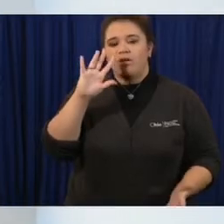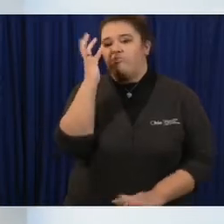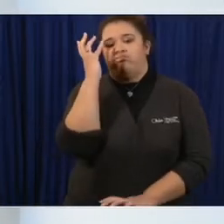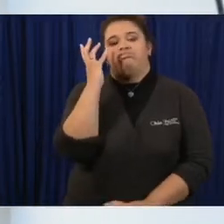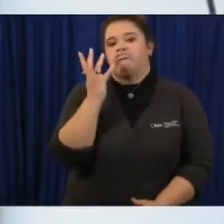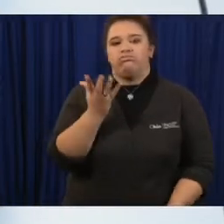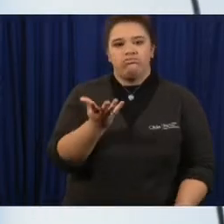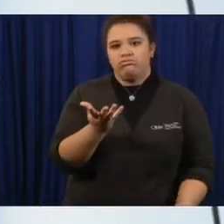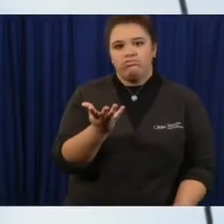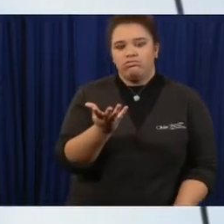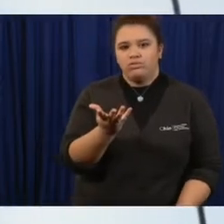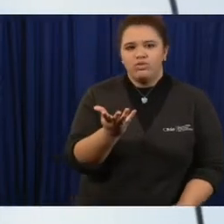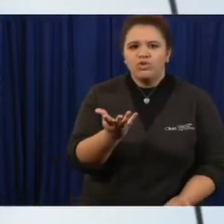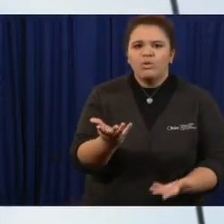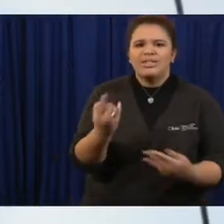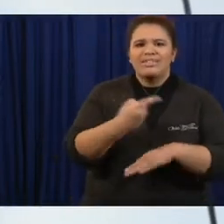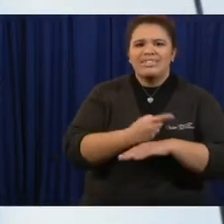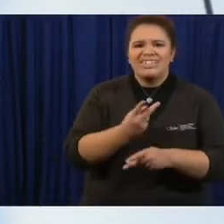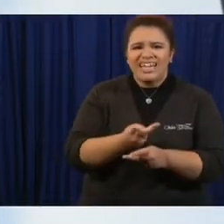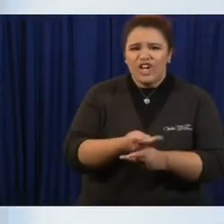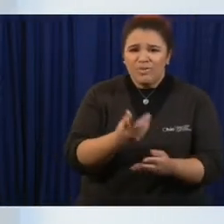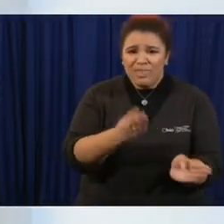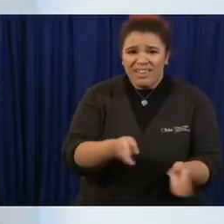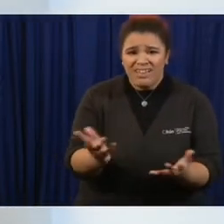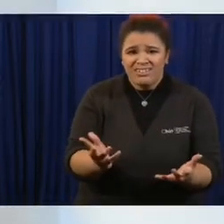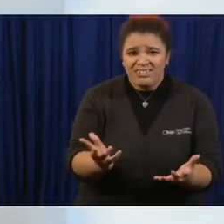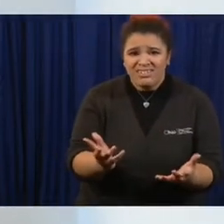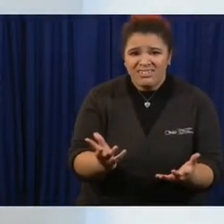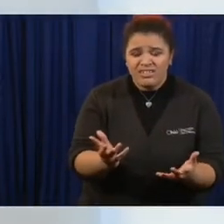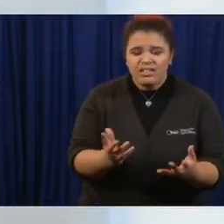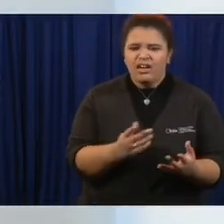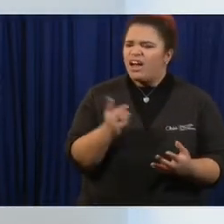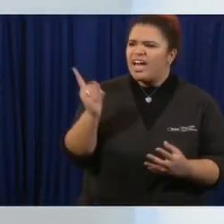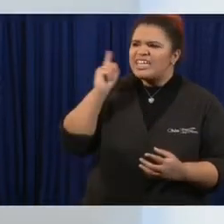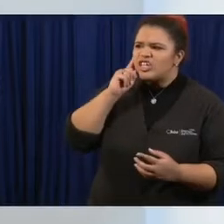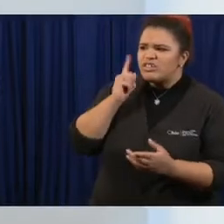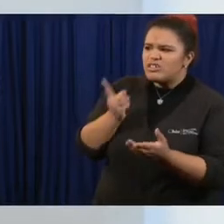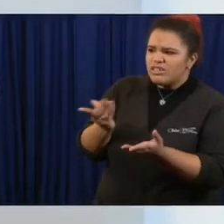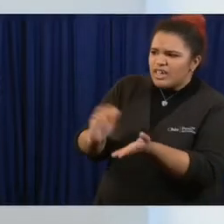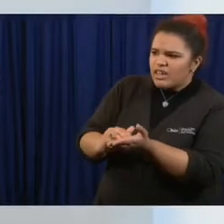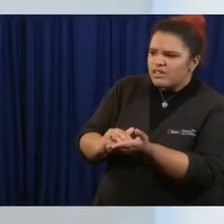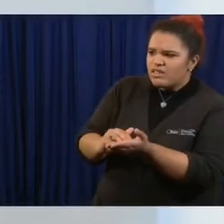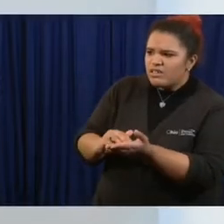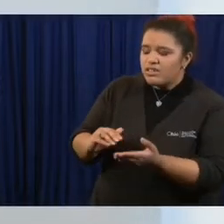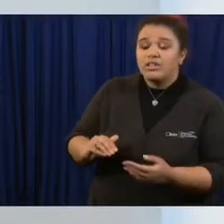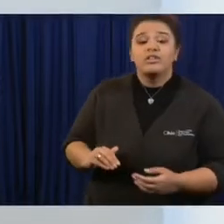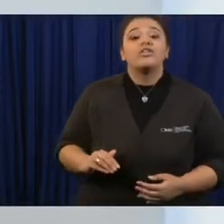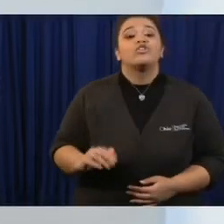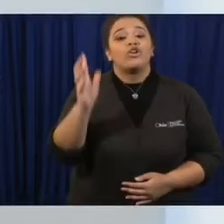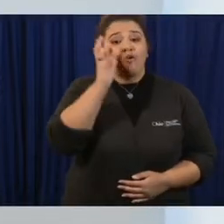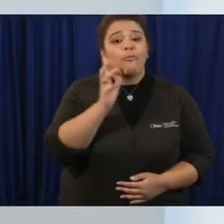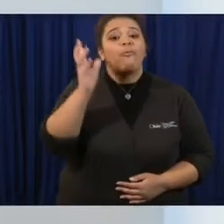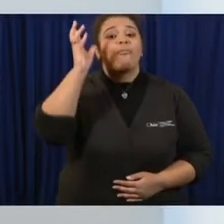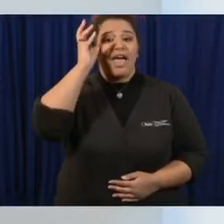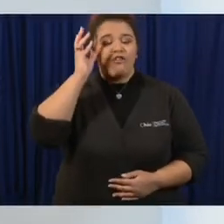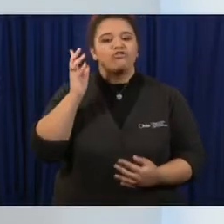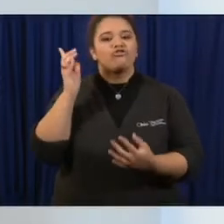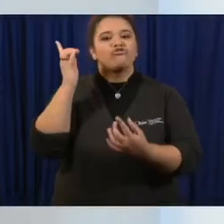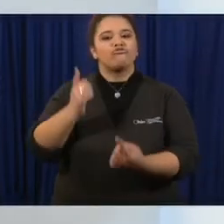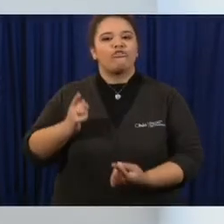I couldn't quite catch that. Could you repeat your question again? Parents are struggling to